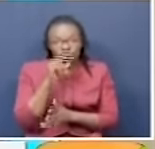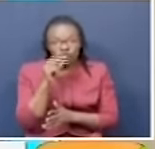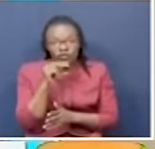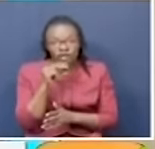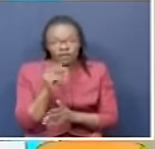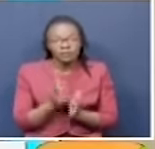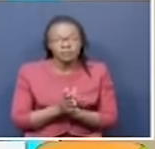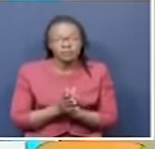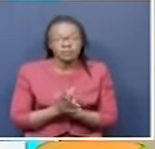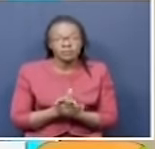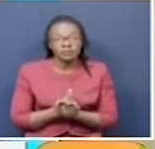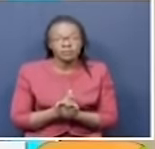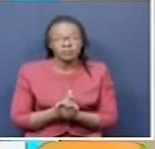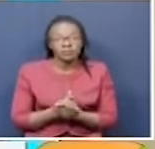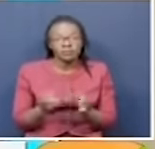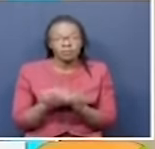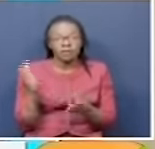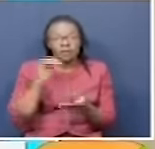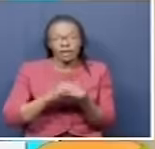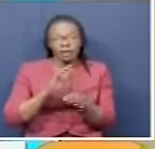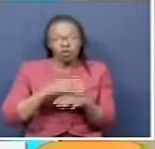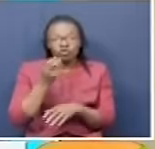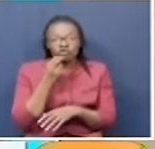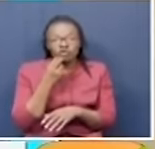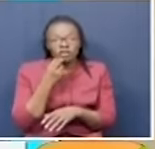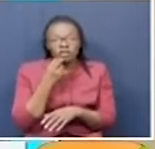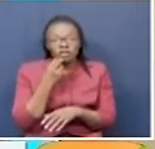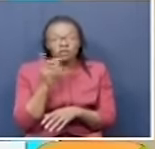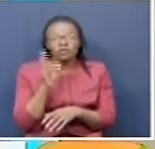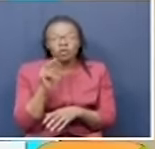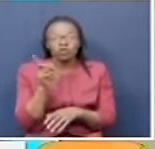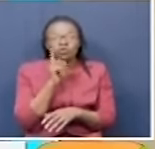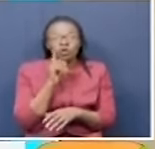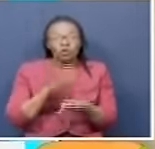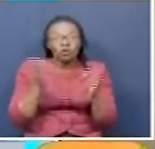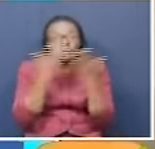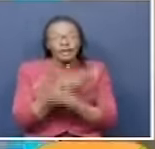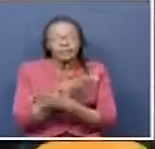GamePlan2017. Let's meet again on Tuesday, tomorrow actually, Monday special. Good night.